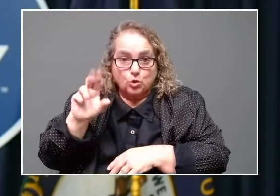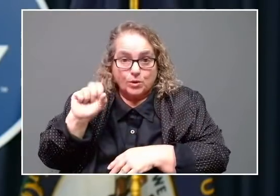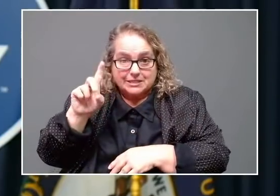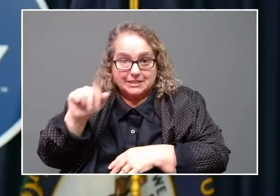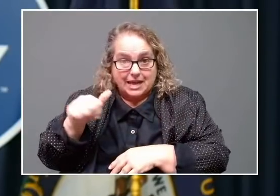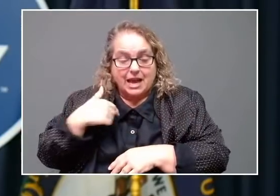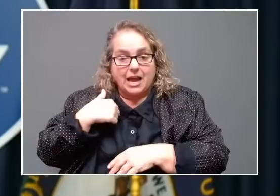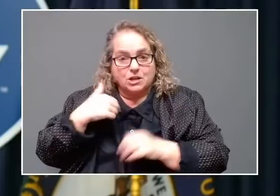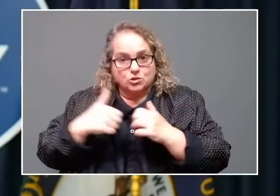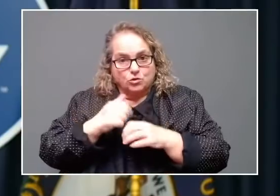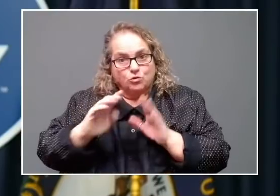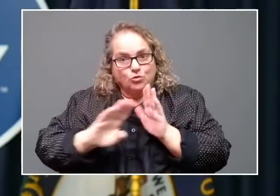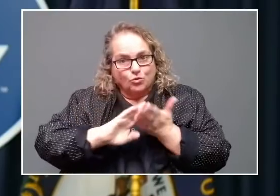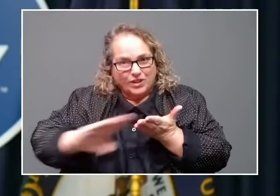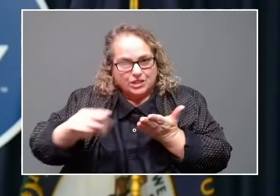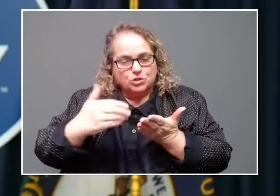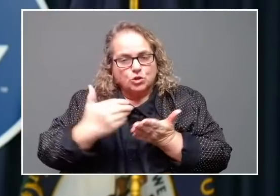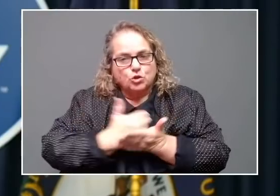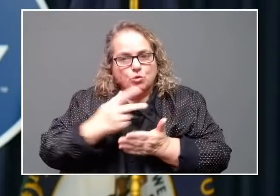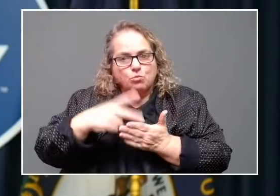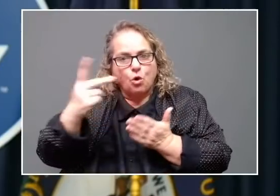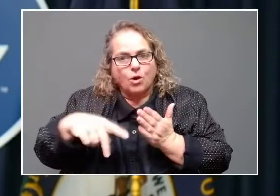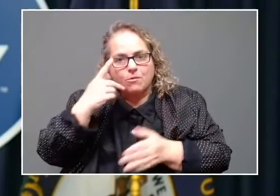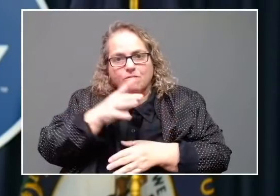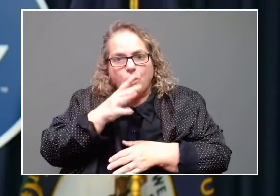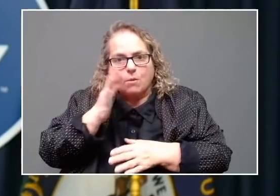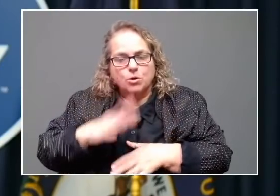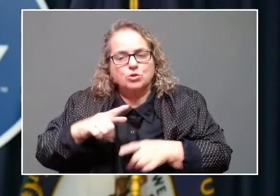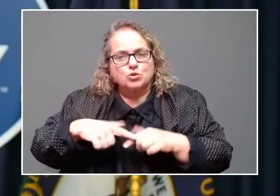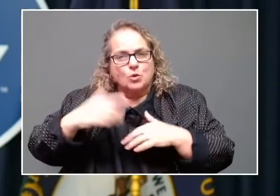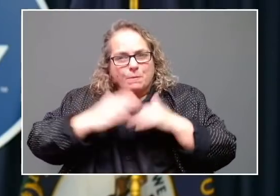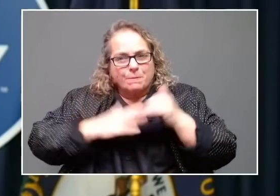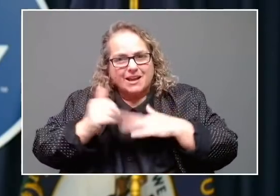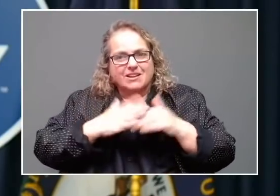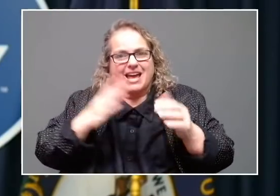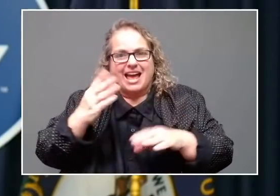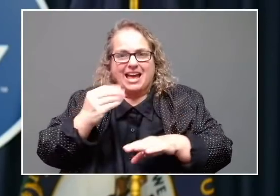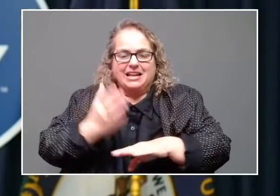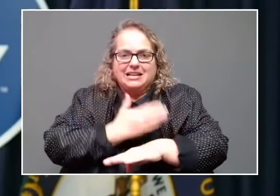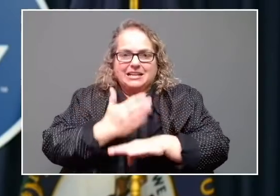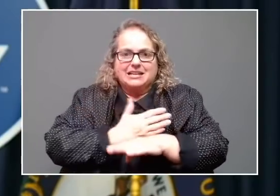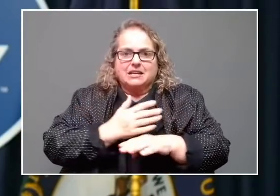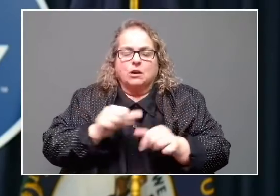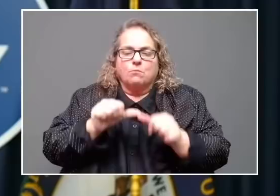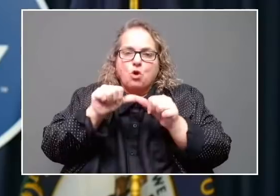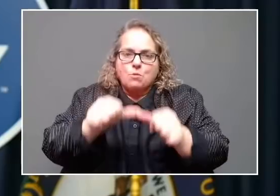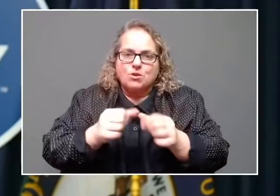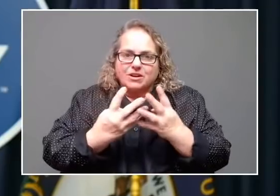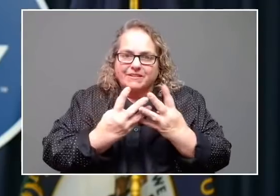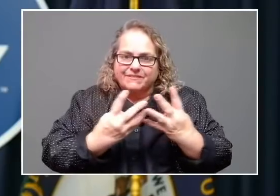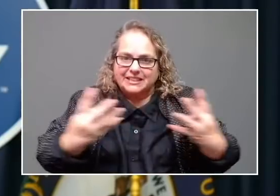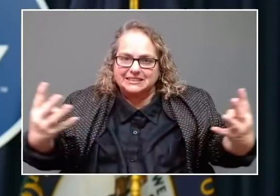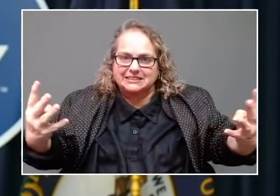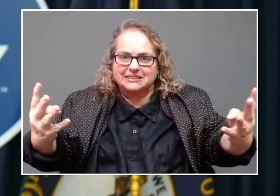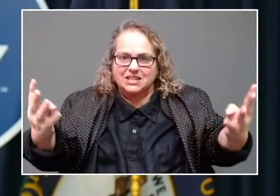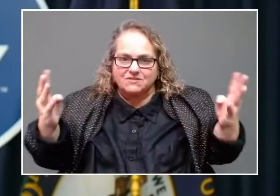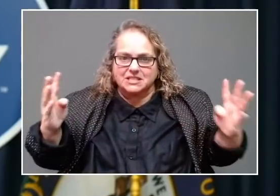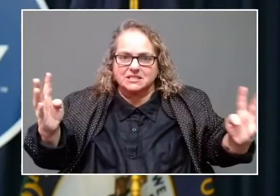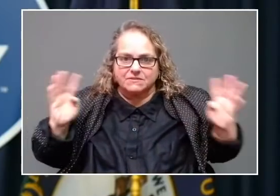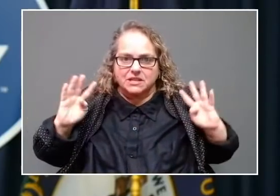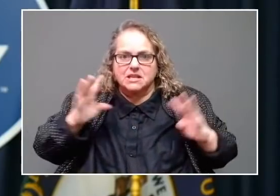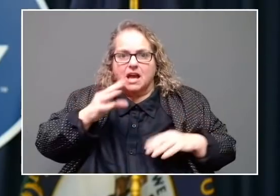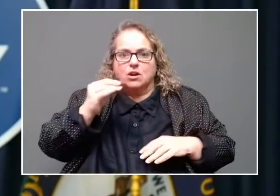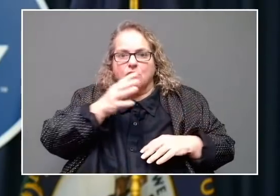to rebuild and repair permanent fencing through the Emergency Conservation Program and the Farm Service Agency. Here